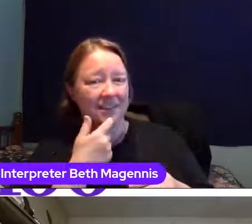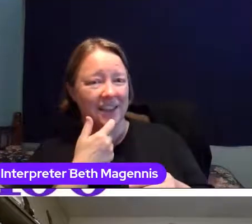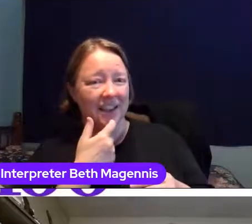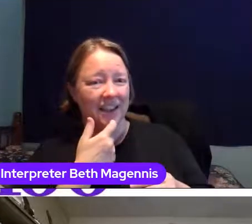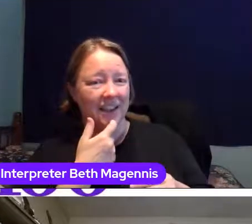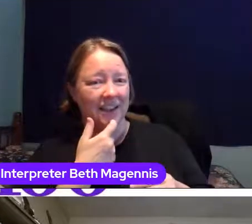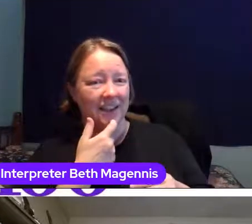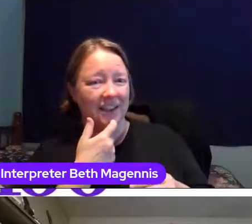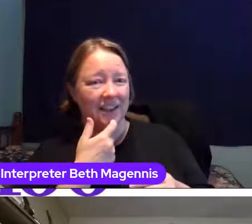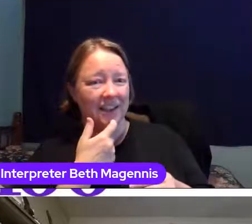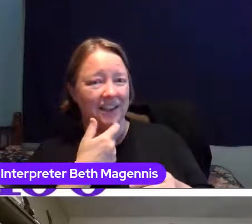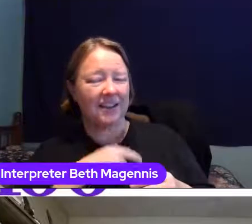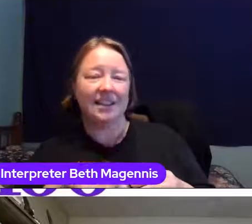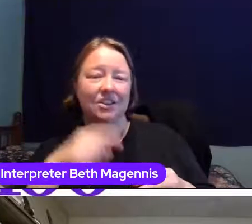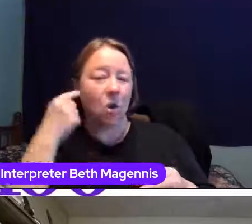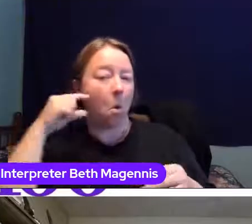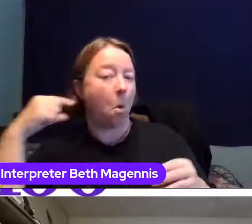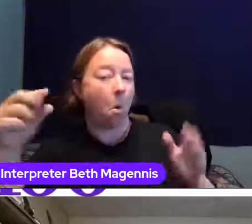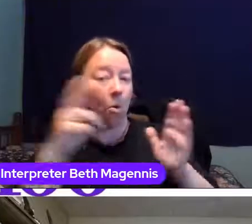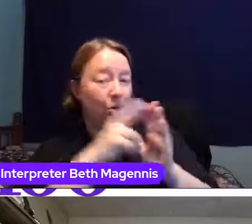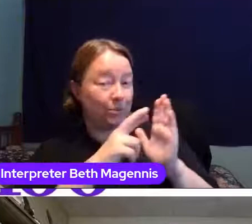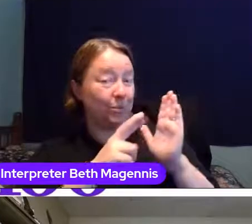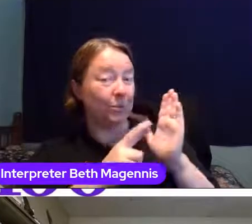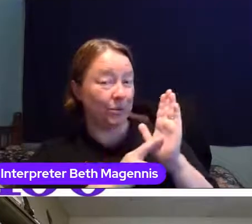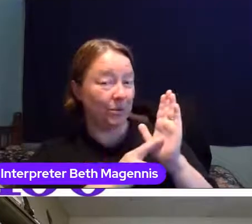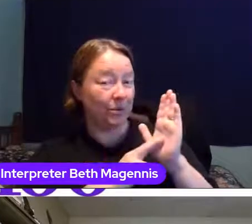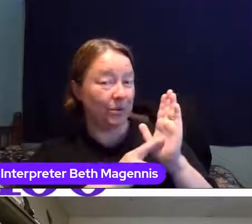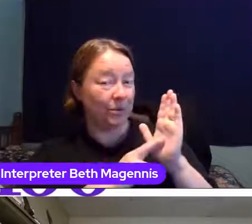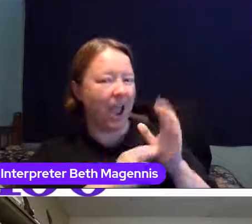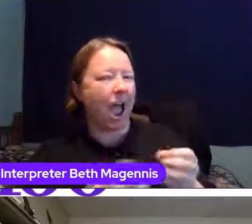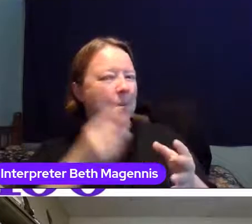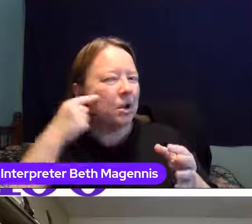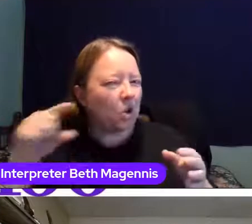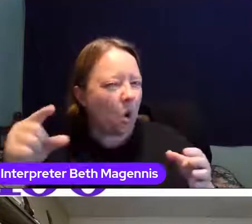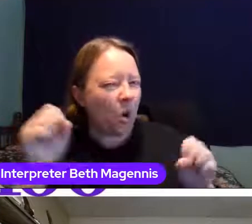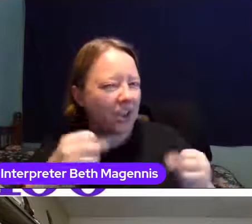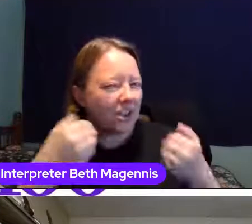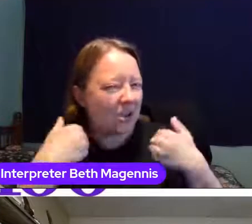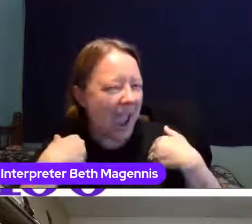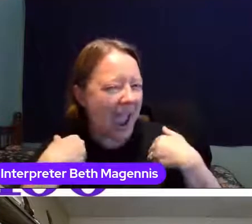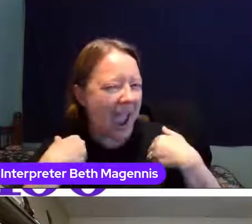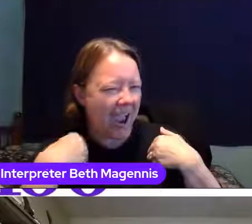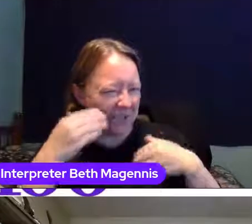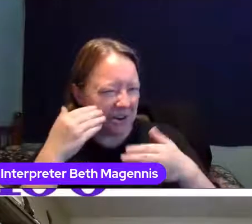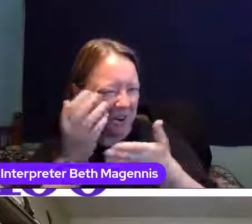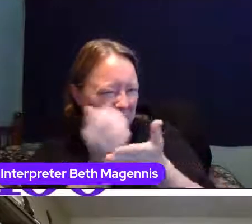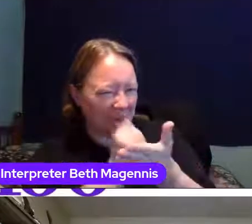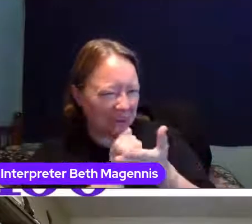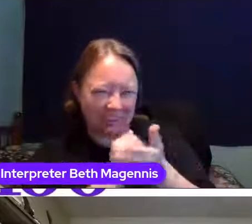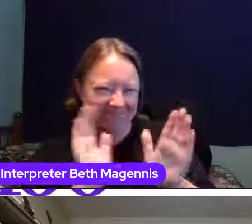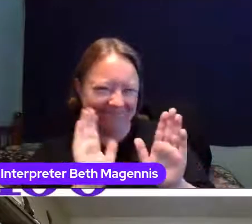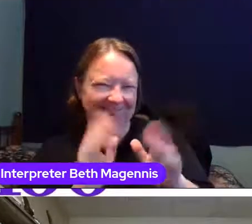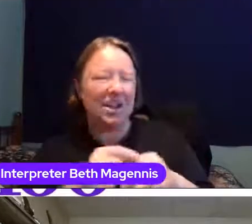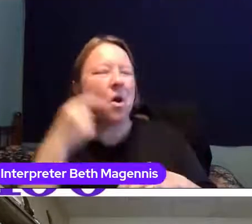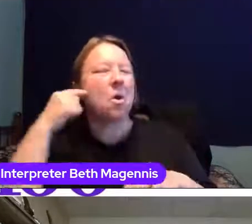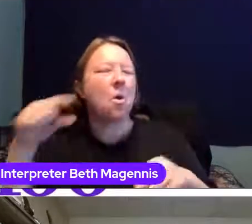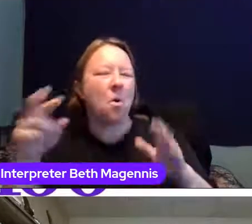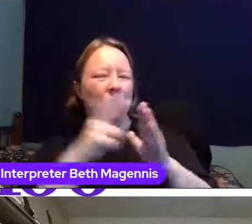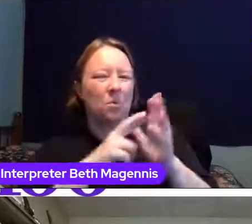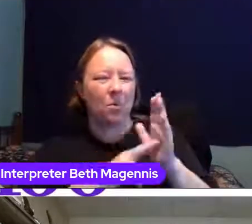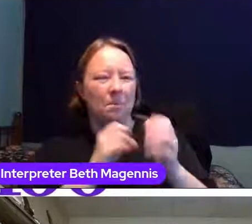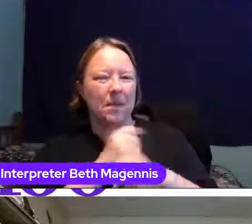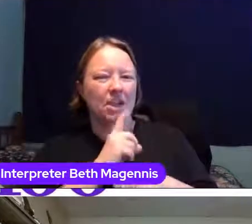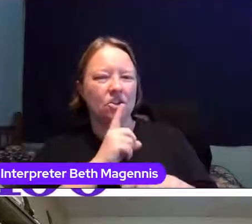it's, yeah, the golden rule isn't how much gold can you have at your bottom line. The golden rule is making sure